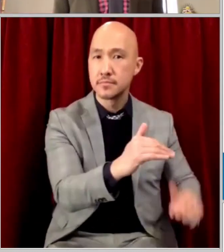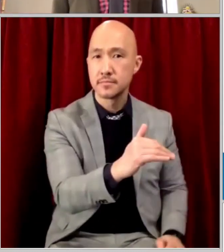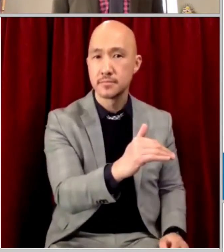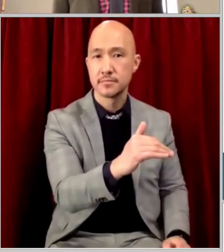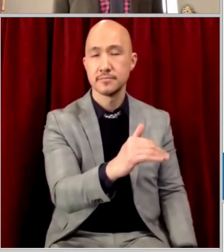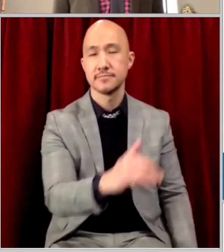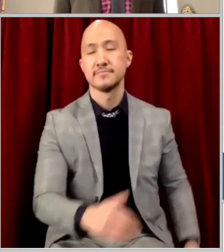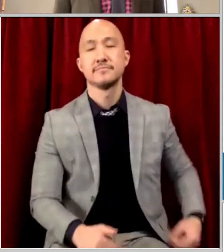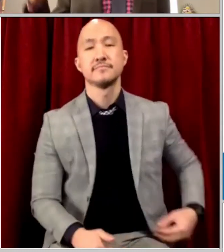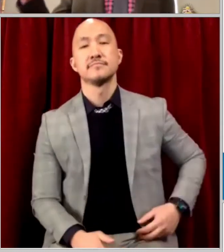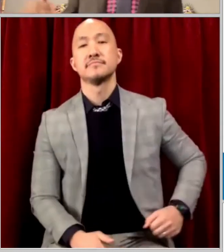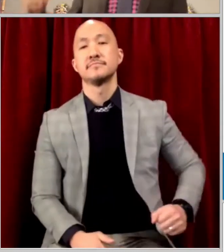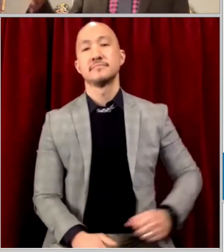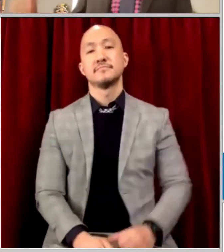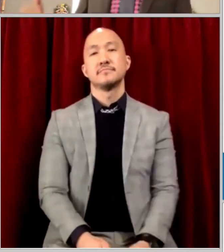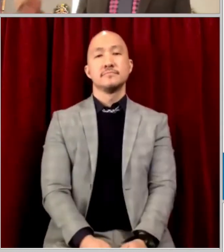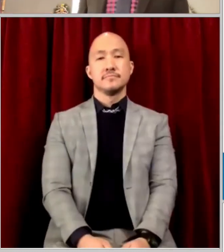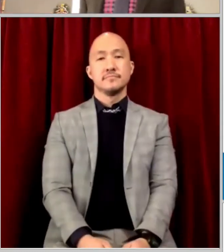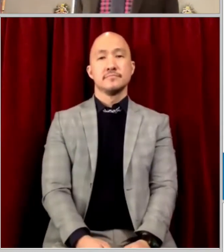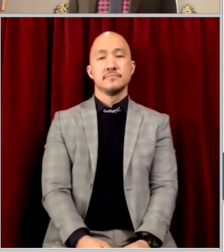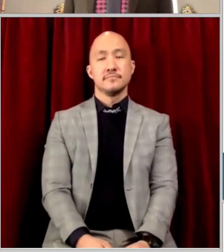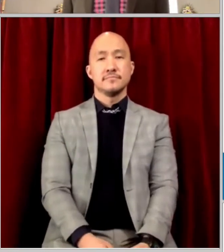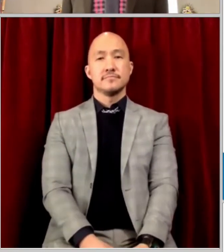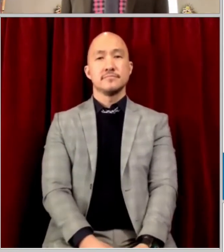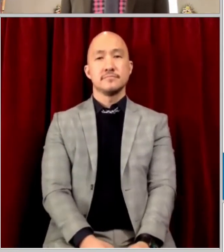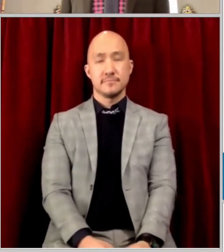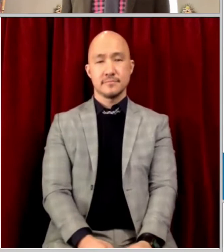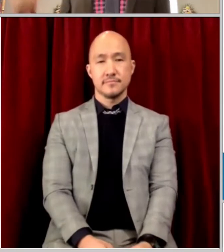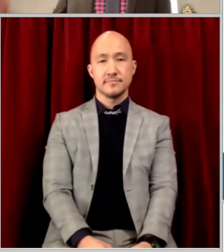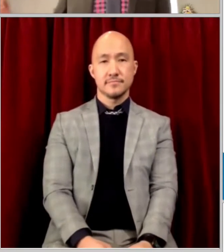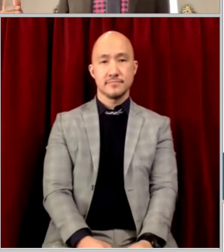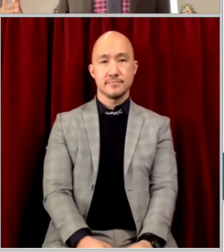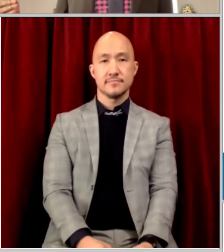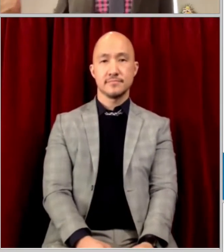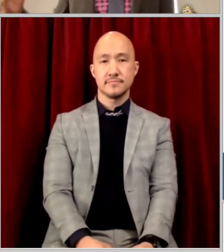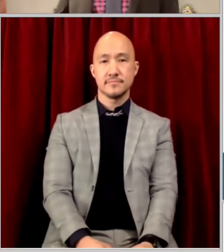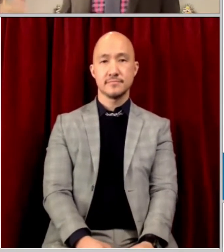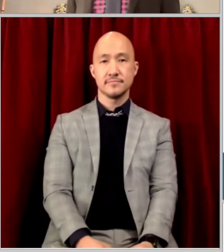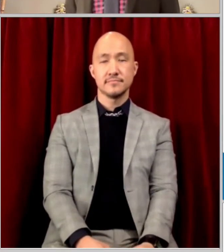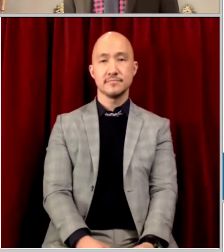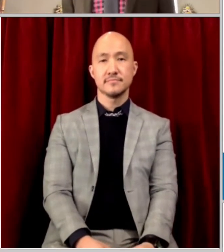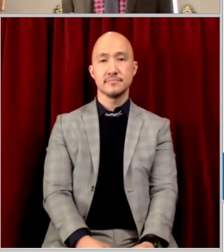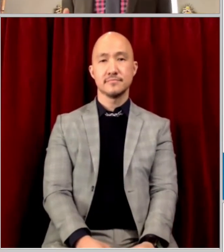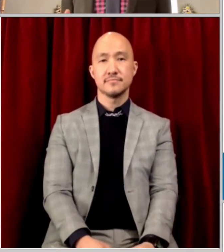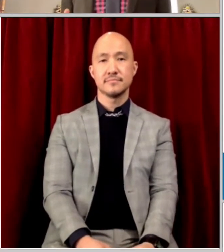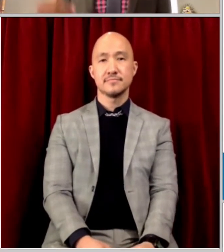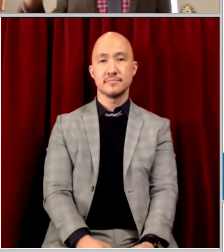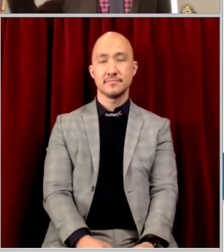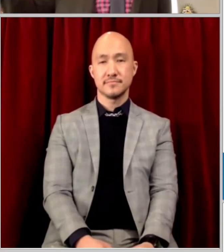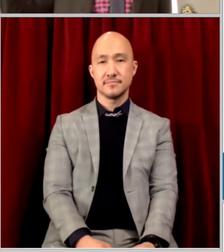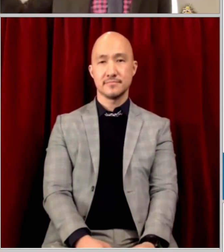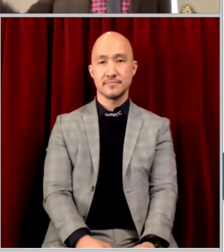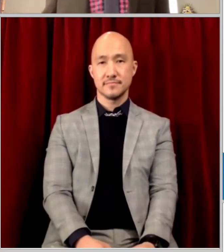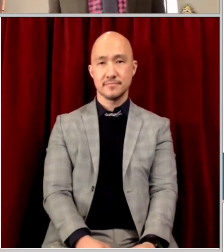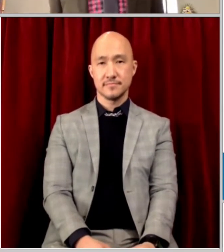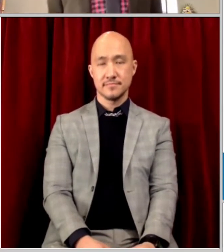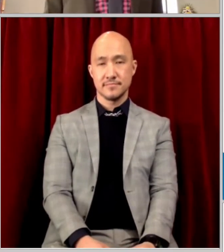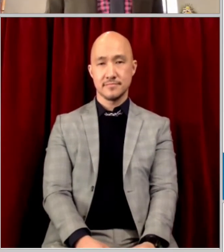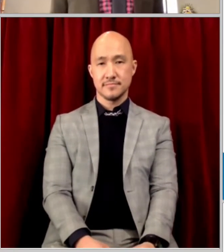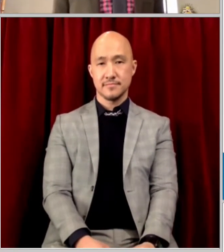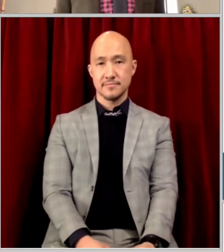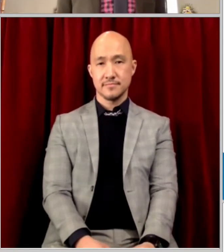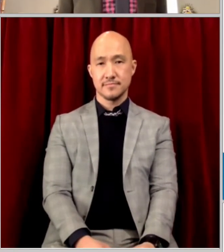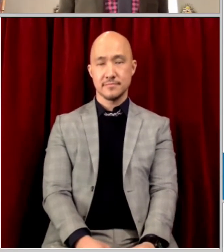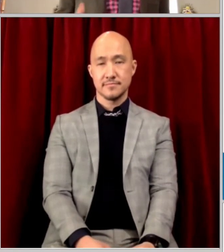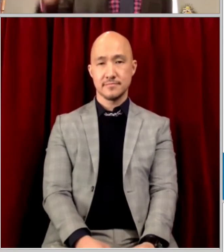eyes. And imagine you come near to them and say, hey, what's going on? Maybe someone